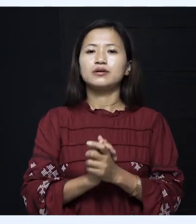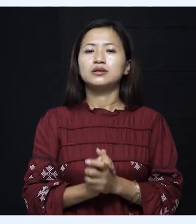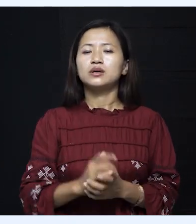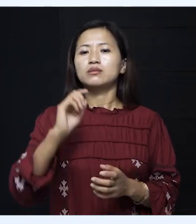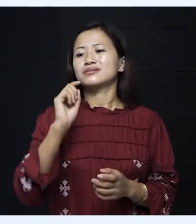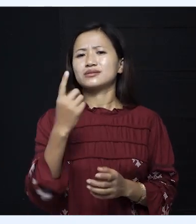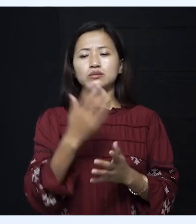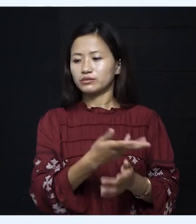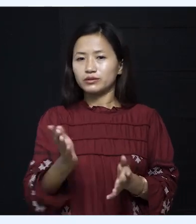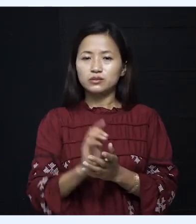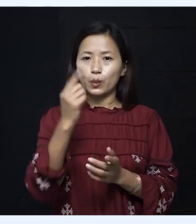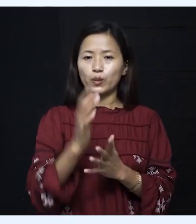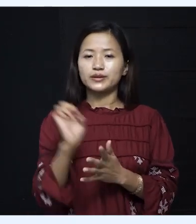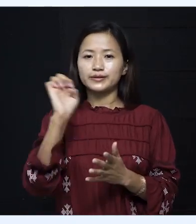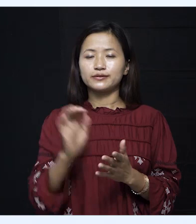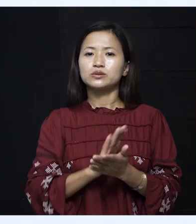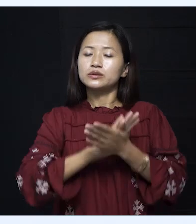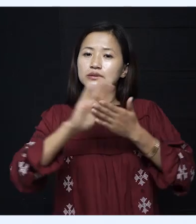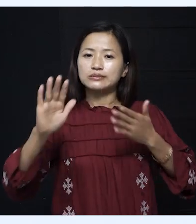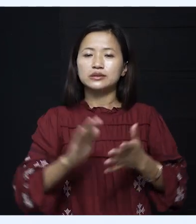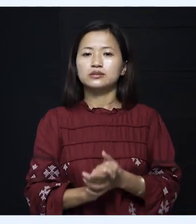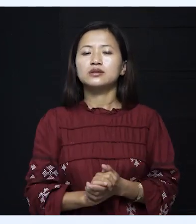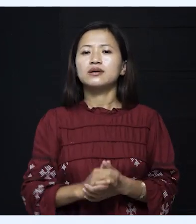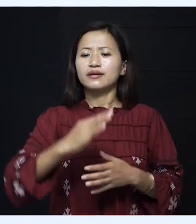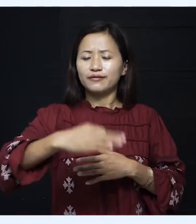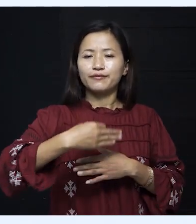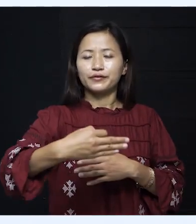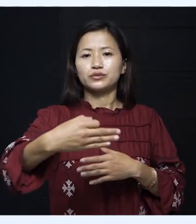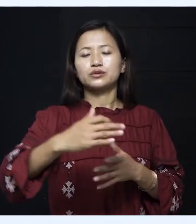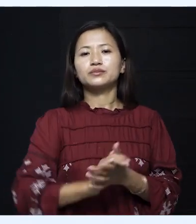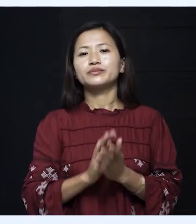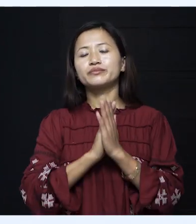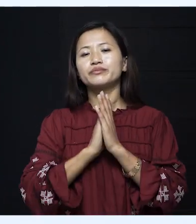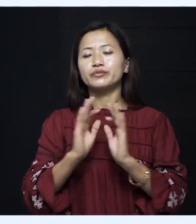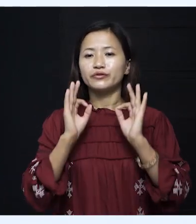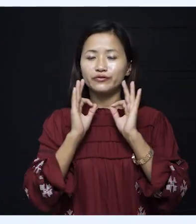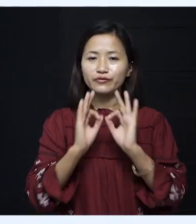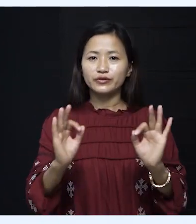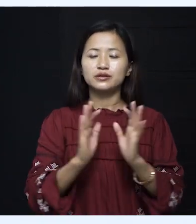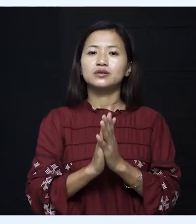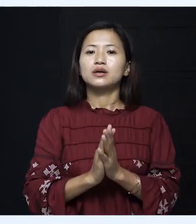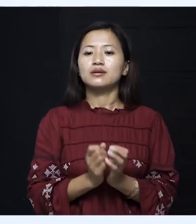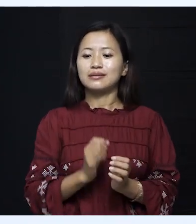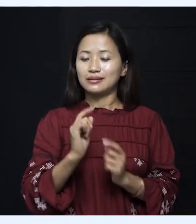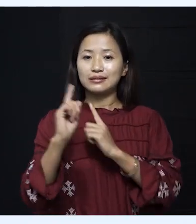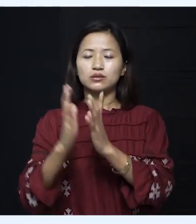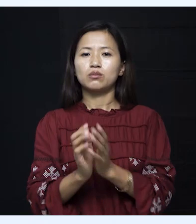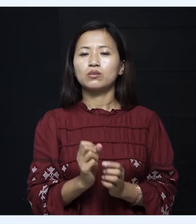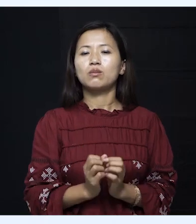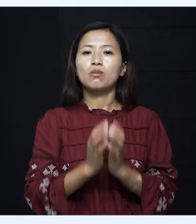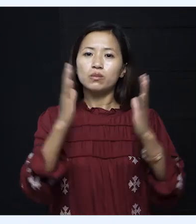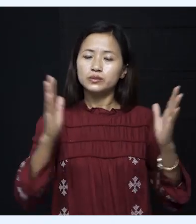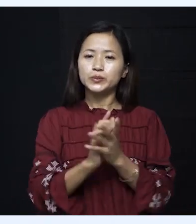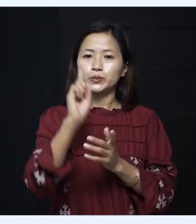one event or one action to be completed. And when we say future perfect continuous, we can also link up more than one event.